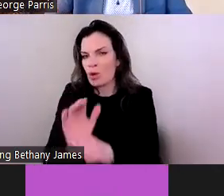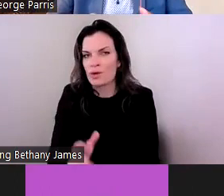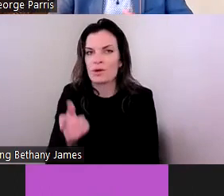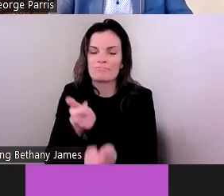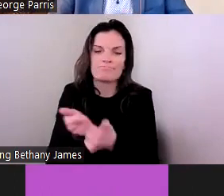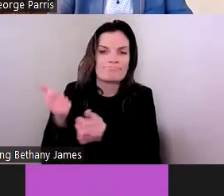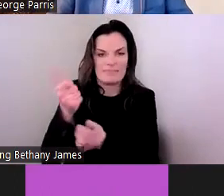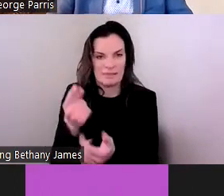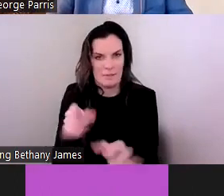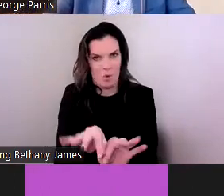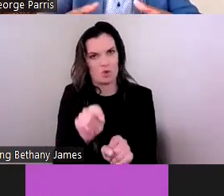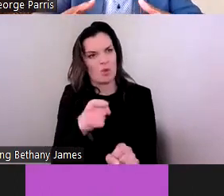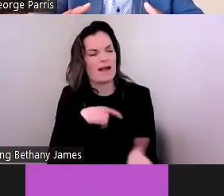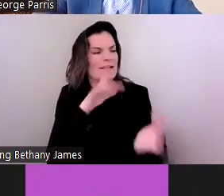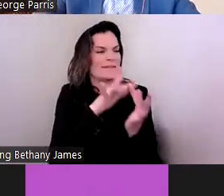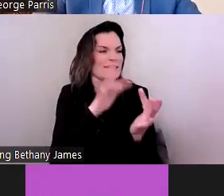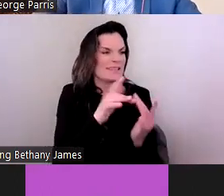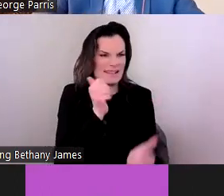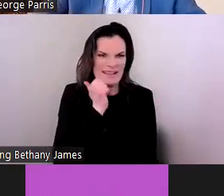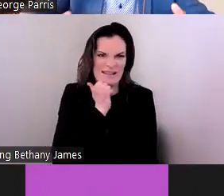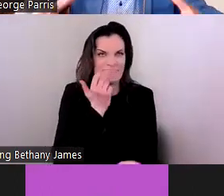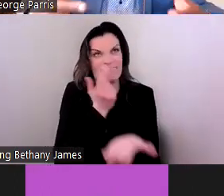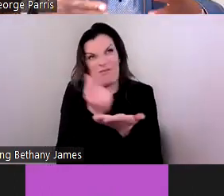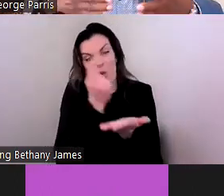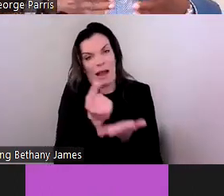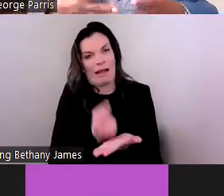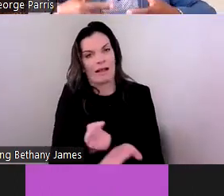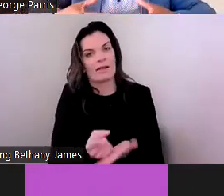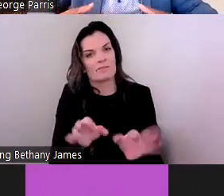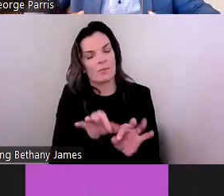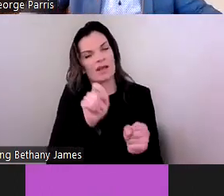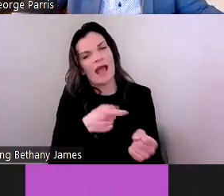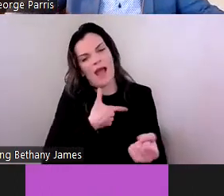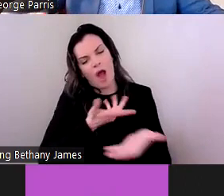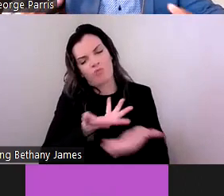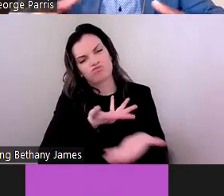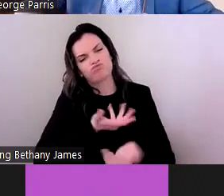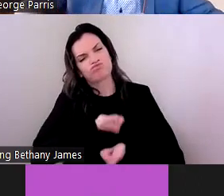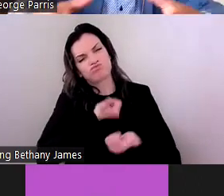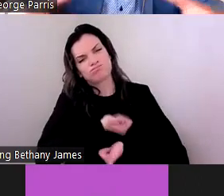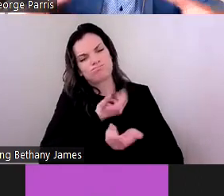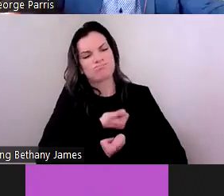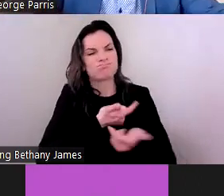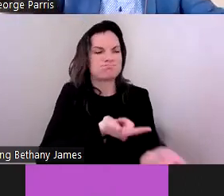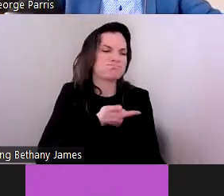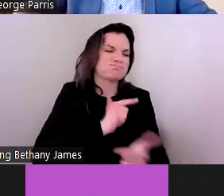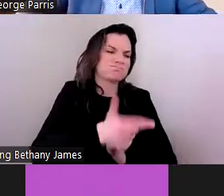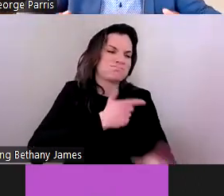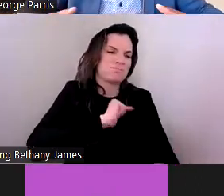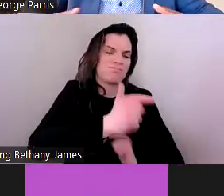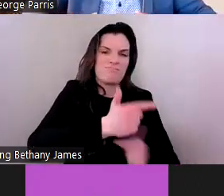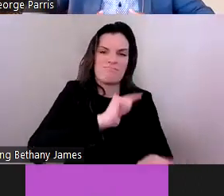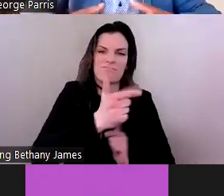right? Have somebody, even if it's once a week, that you can connect with someone. If you can connect with your peers outside of